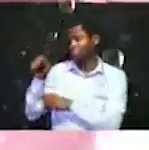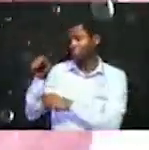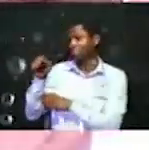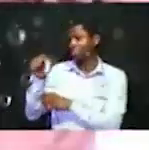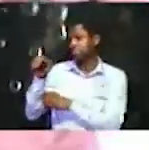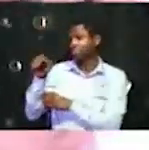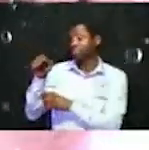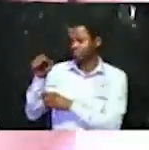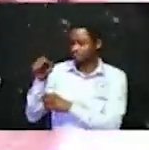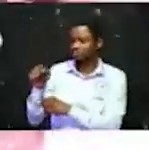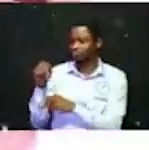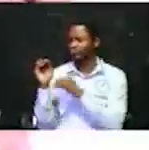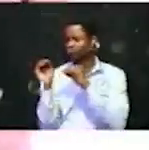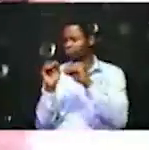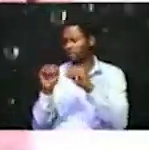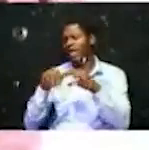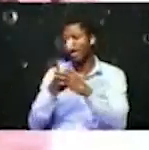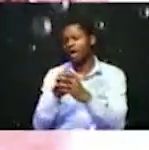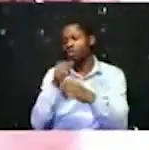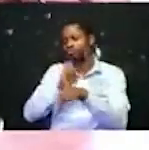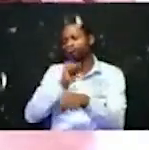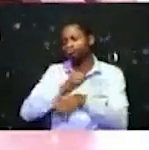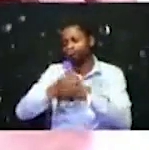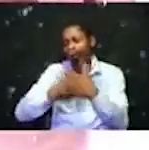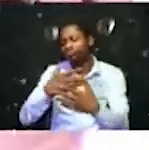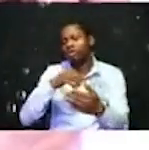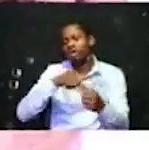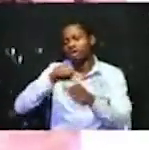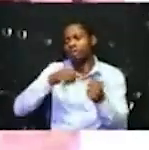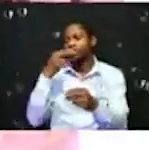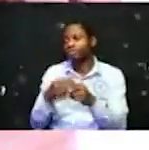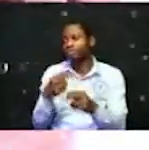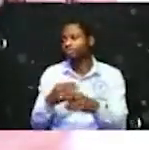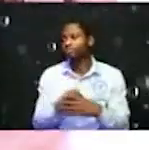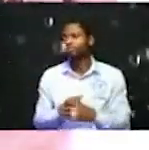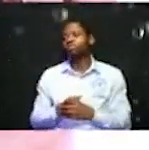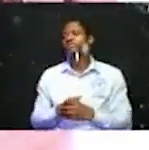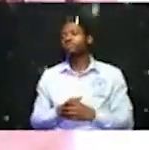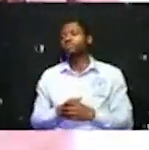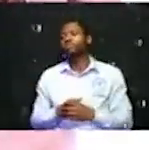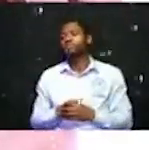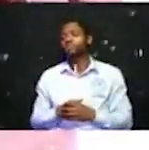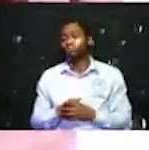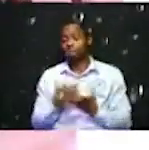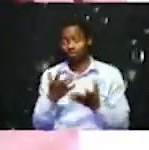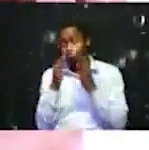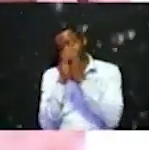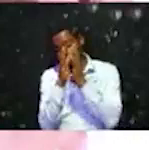Na yeja titra ni nam odomo so achira yen kwan a ebesifa afaso aya yedin ho adwuma. I want us to